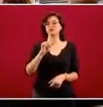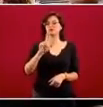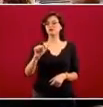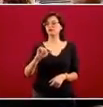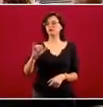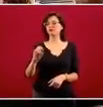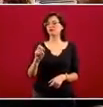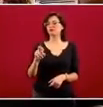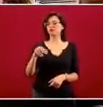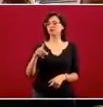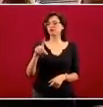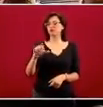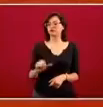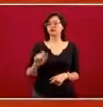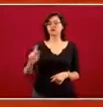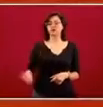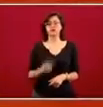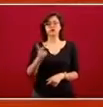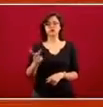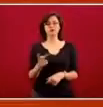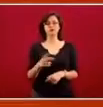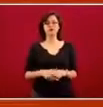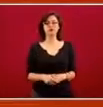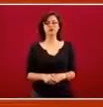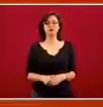And then, talking about the third question,